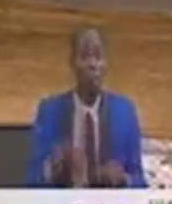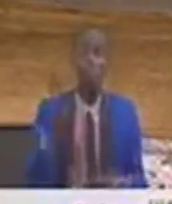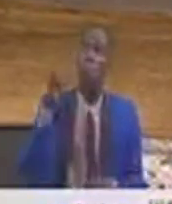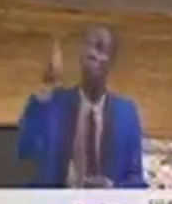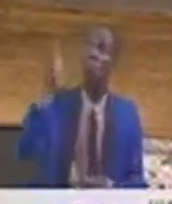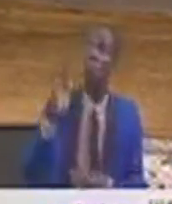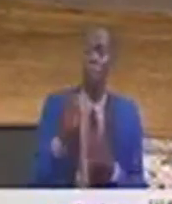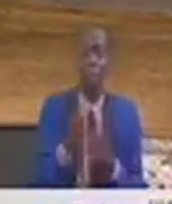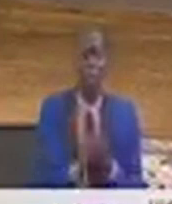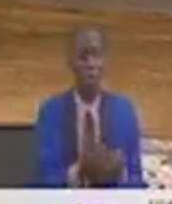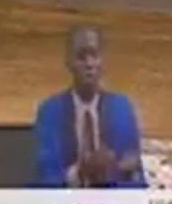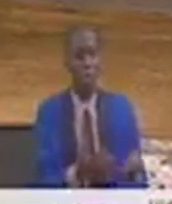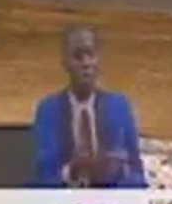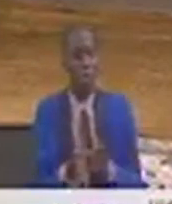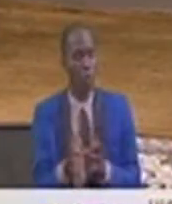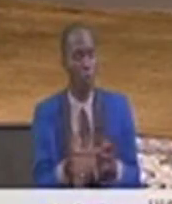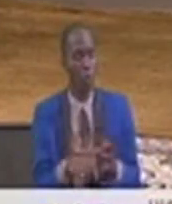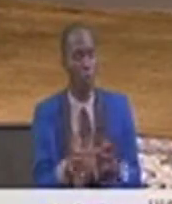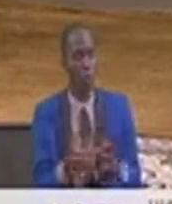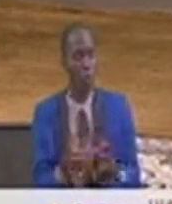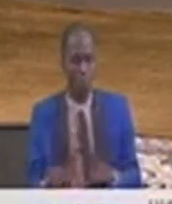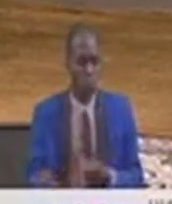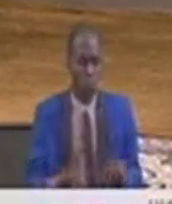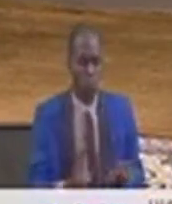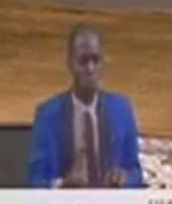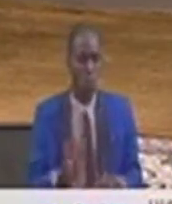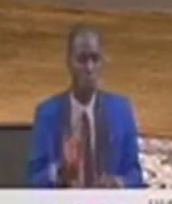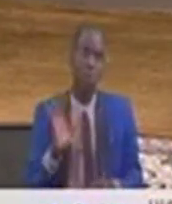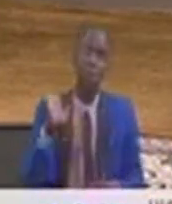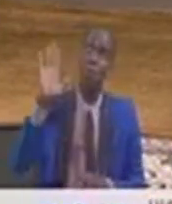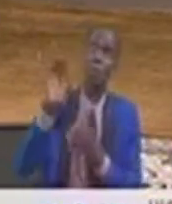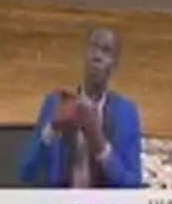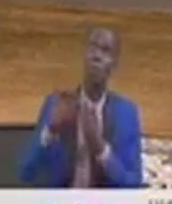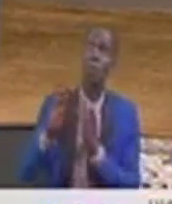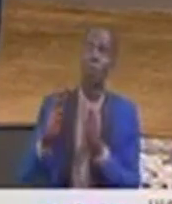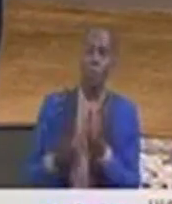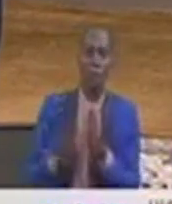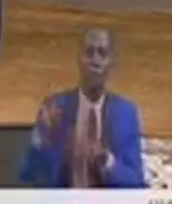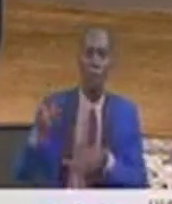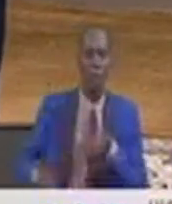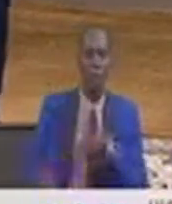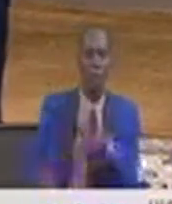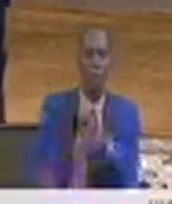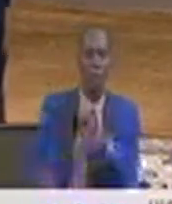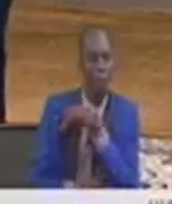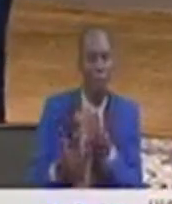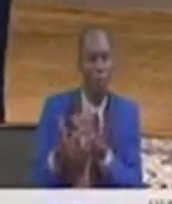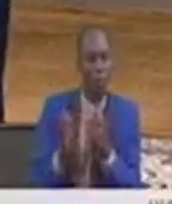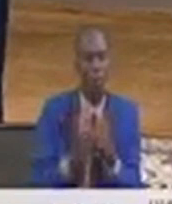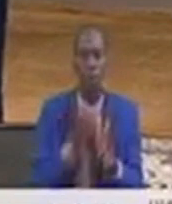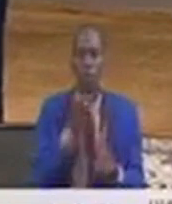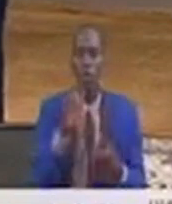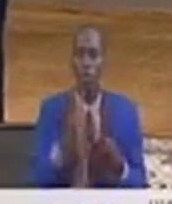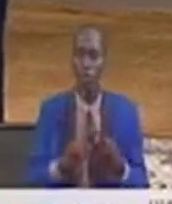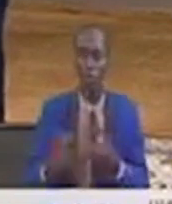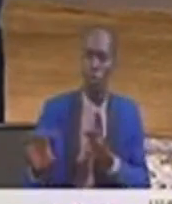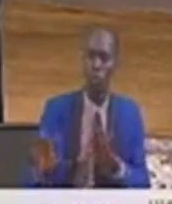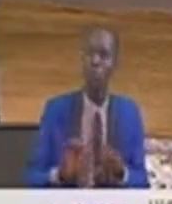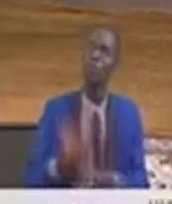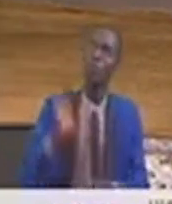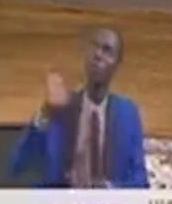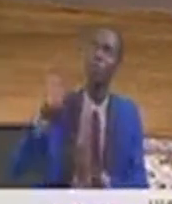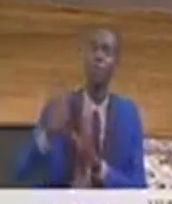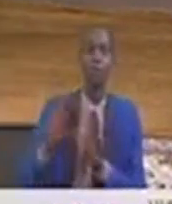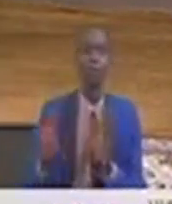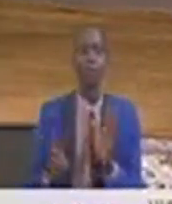will of the Heavenly Father cannot tempt Him not to do it. It says 40 days He was tempted of the